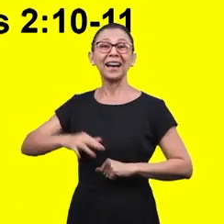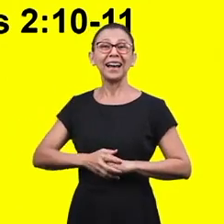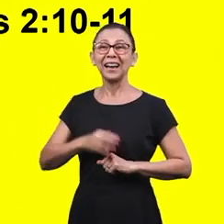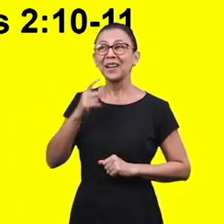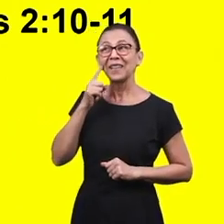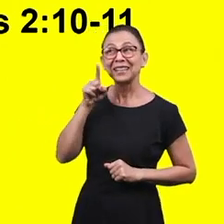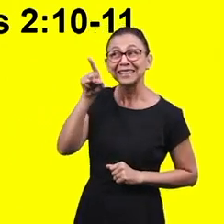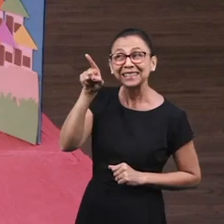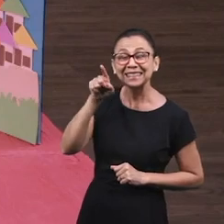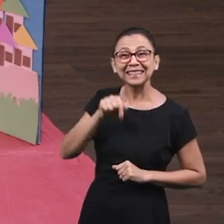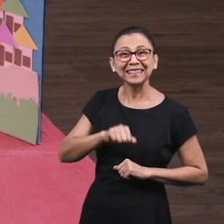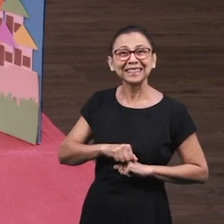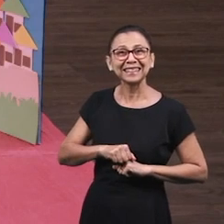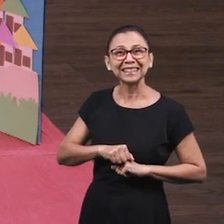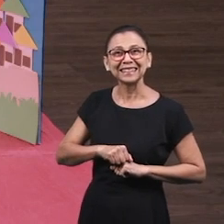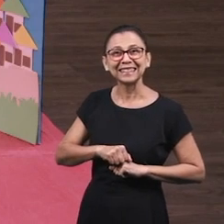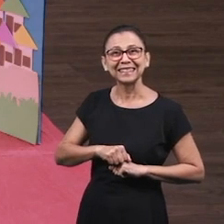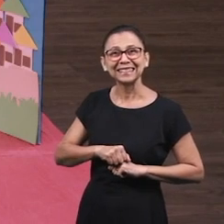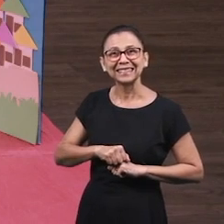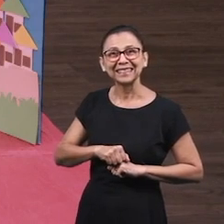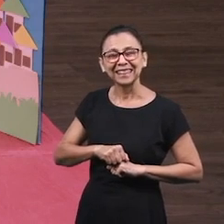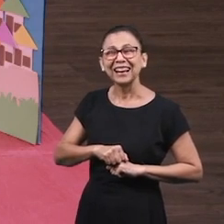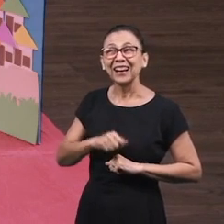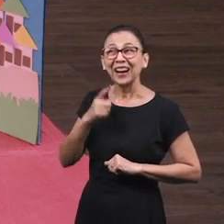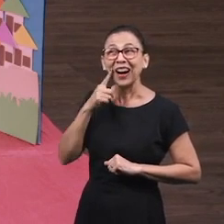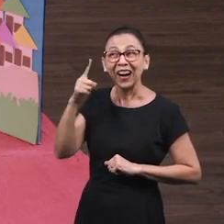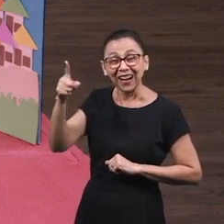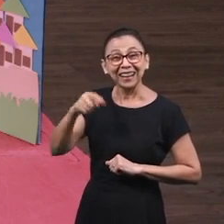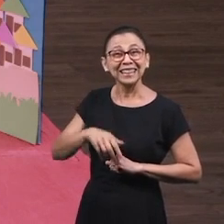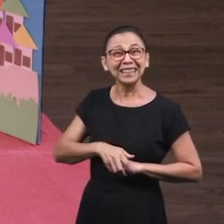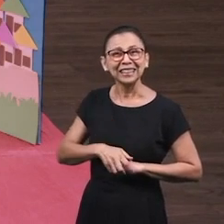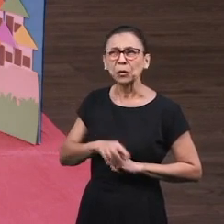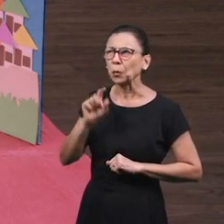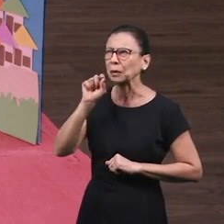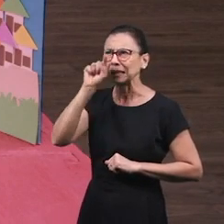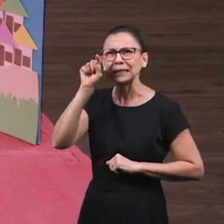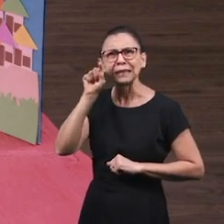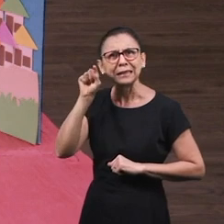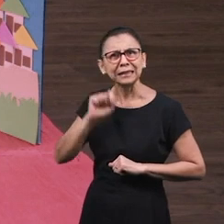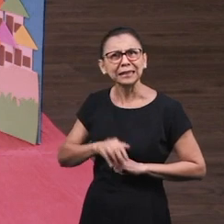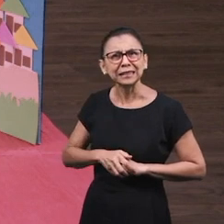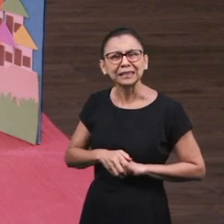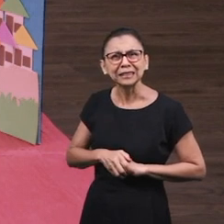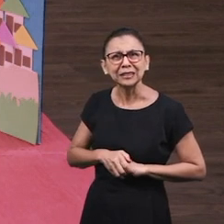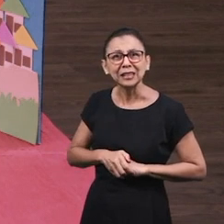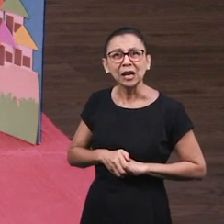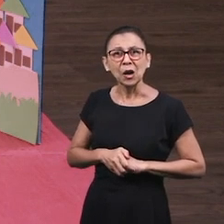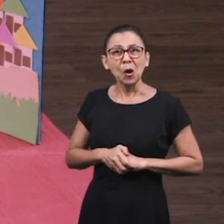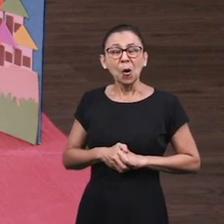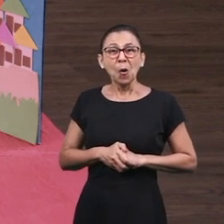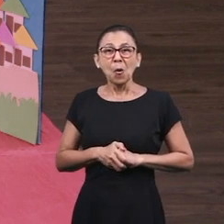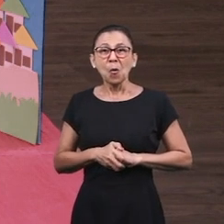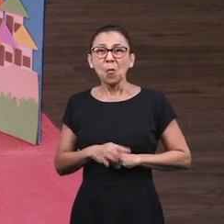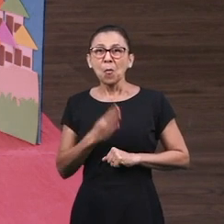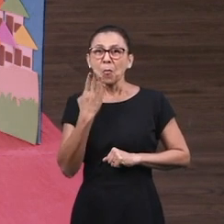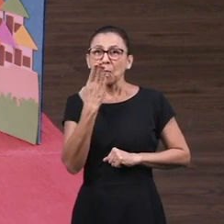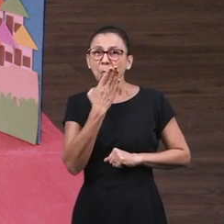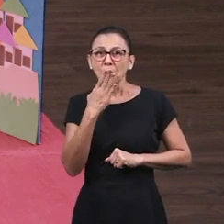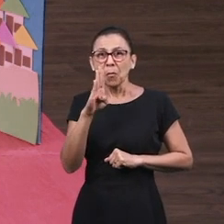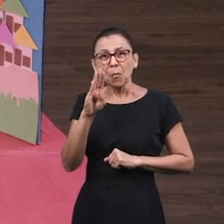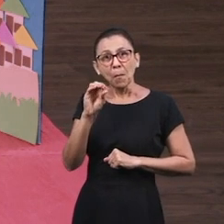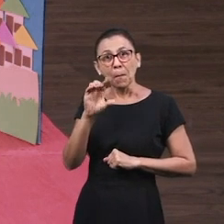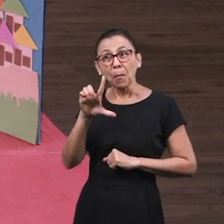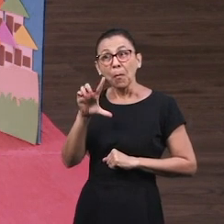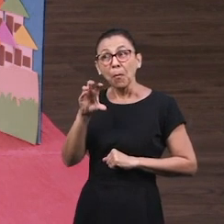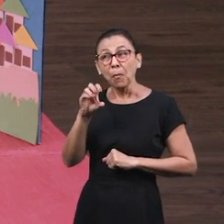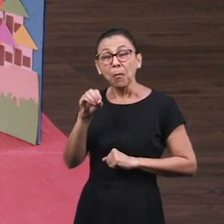And now look what I have here. Look what I have. What is this? It's a cake. But is it a regular